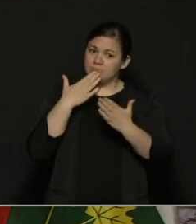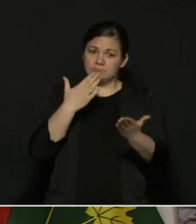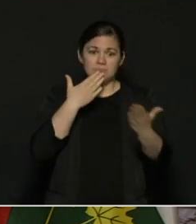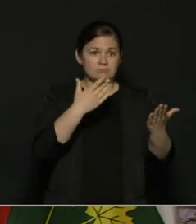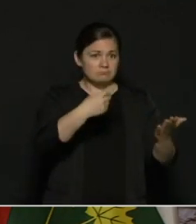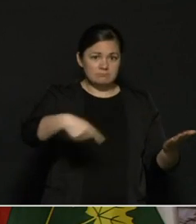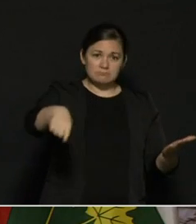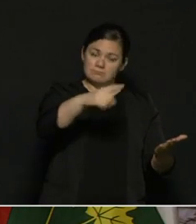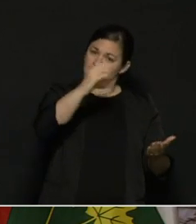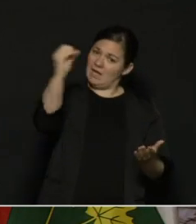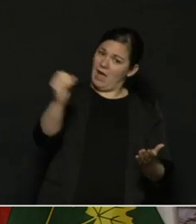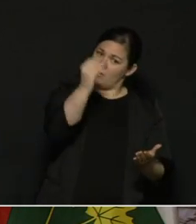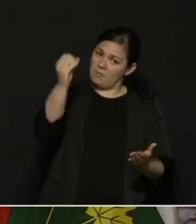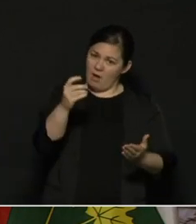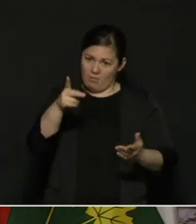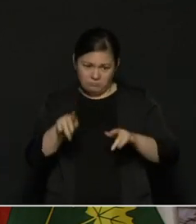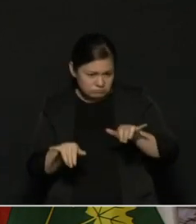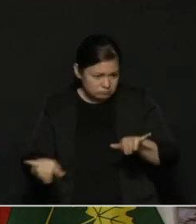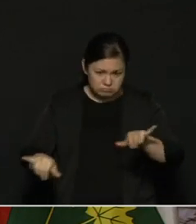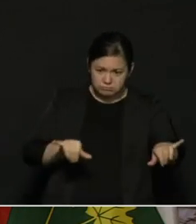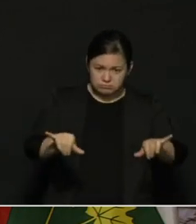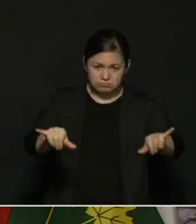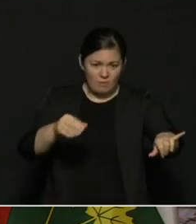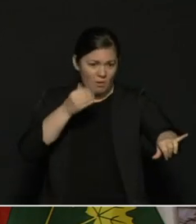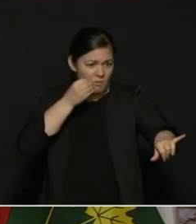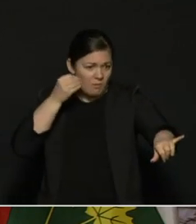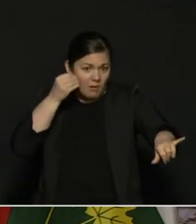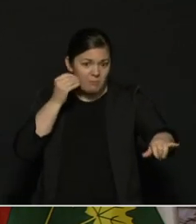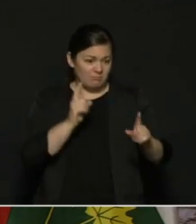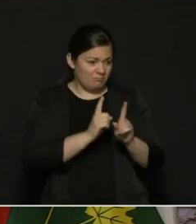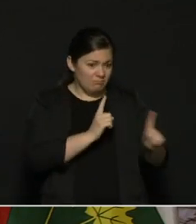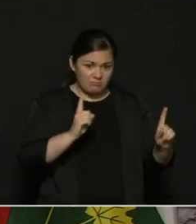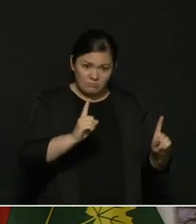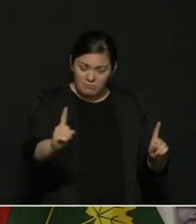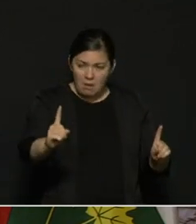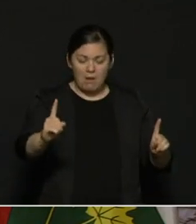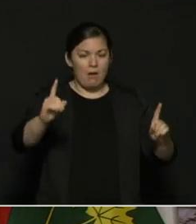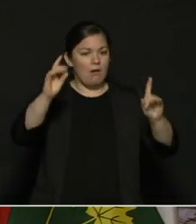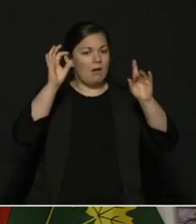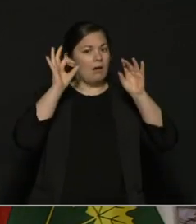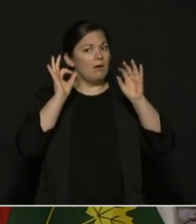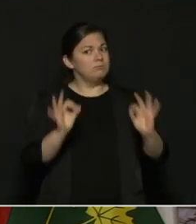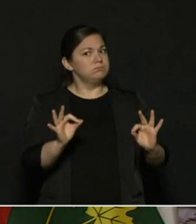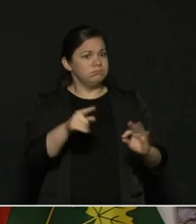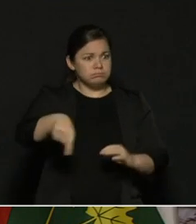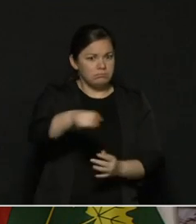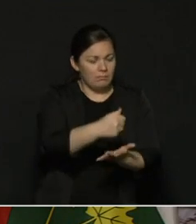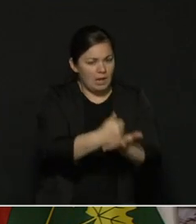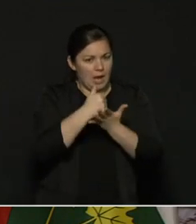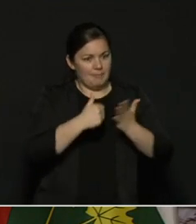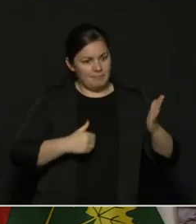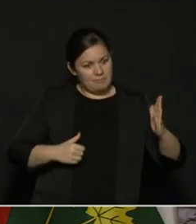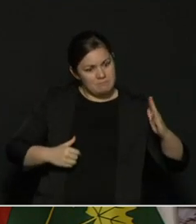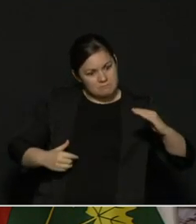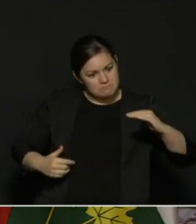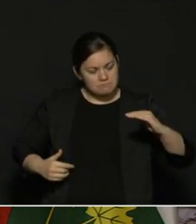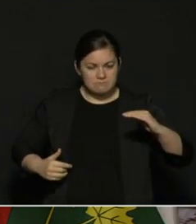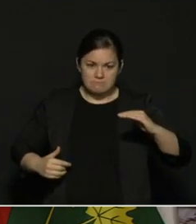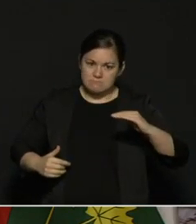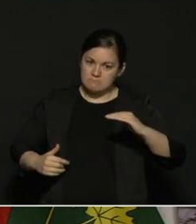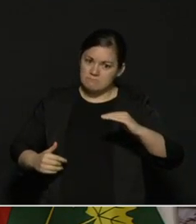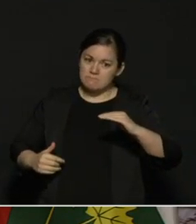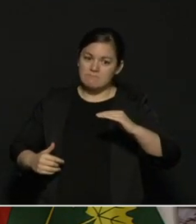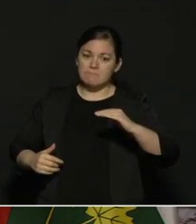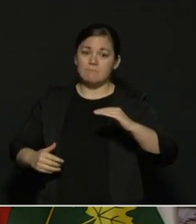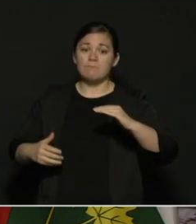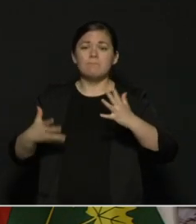people doing that. So by staying the task, we continue to move ahead on this portfolio. And as well, it looks like we're